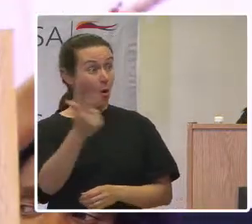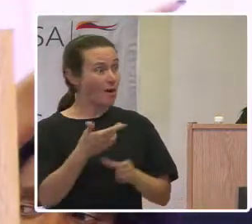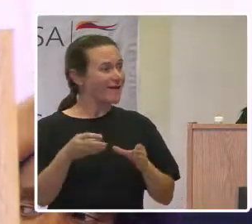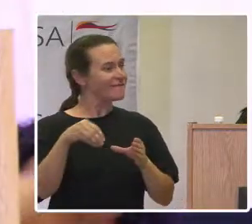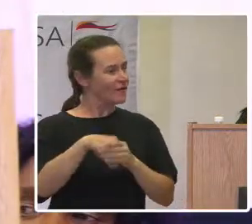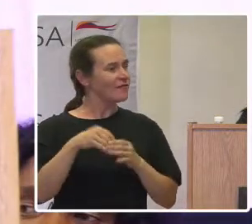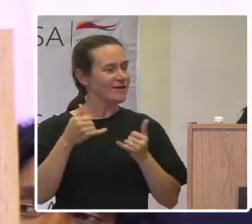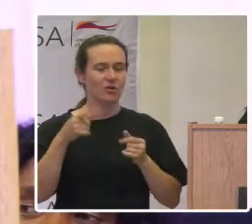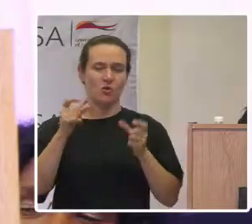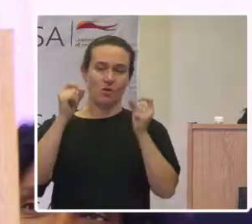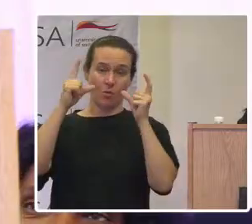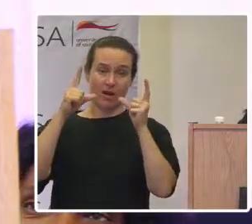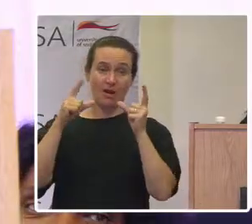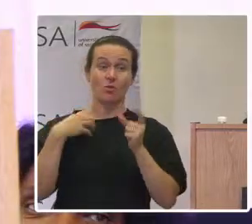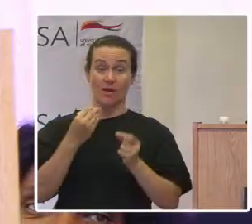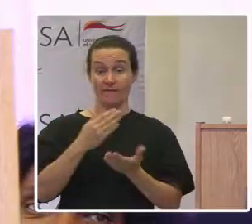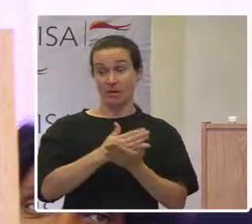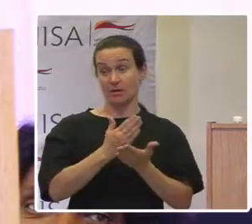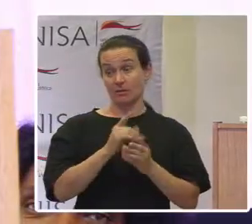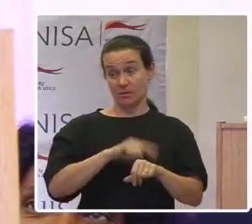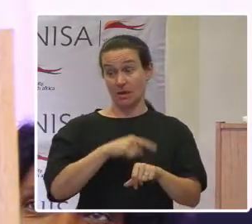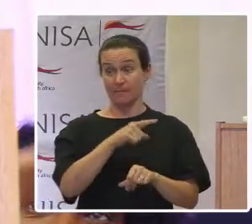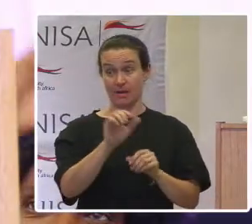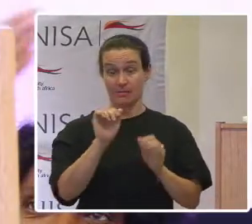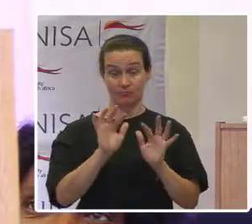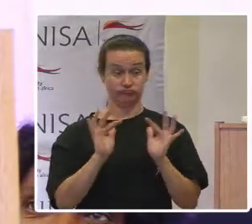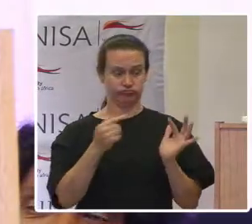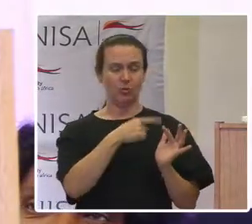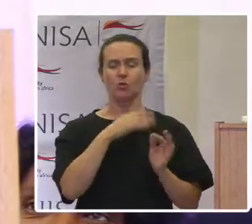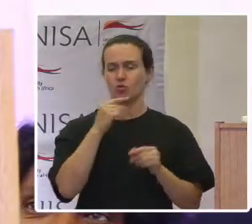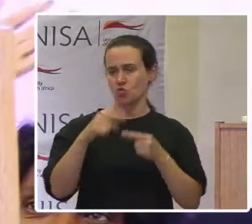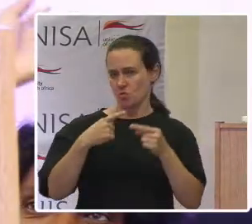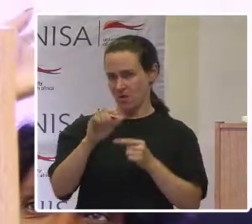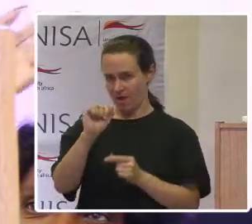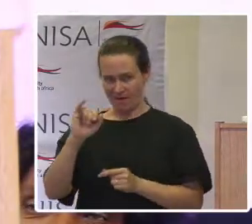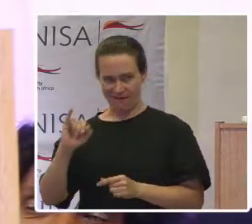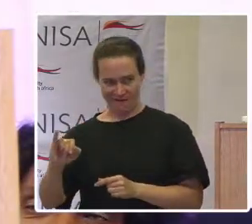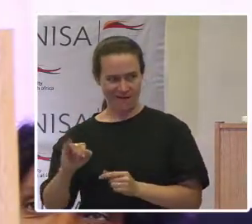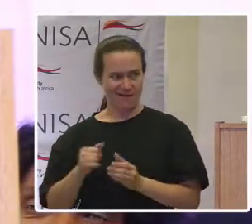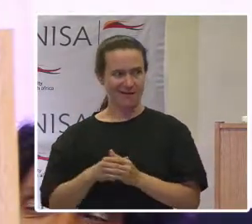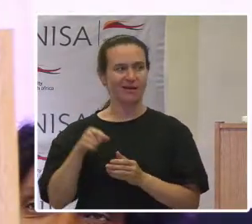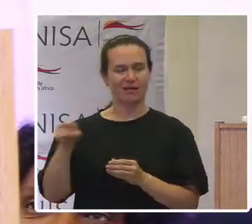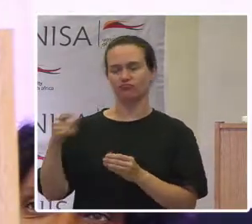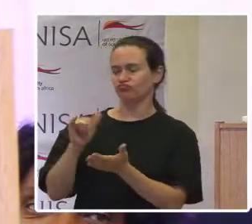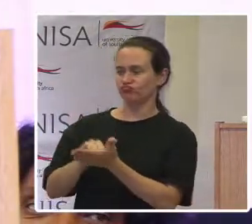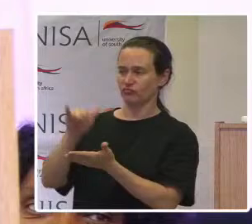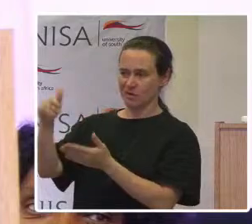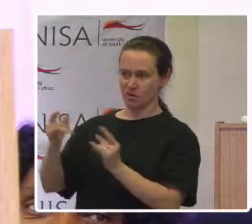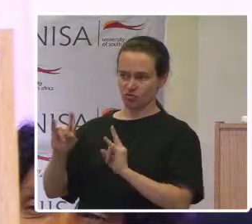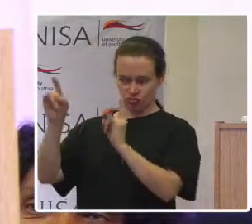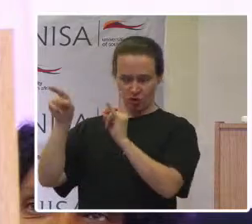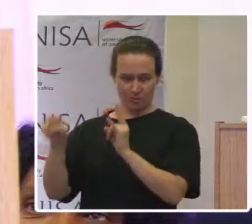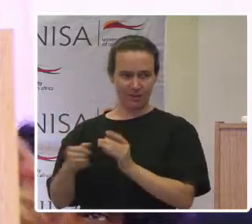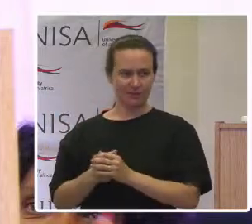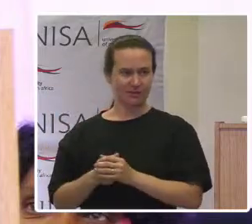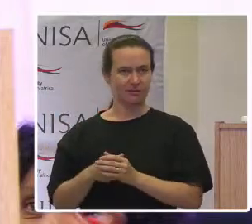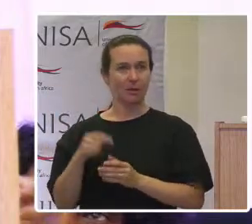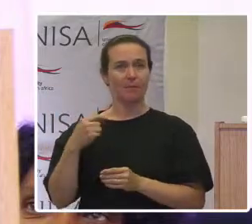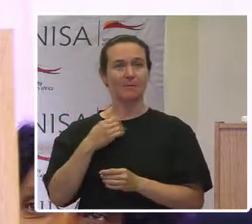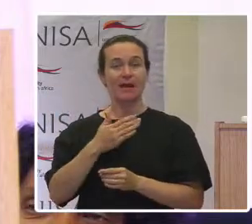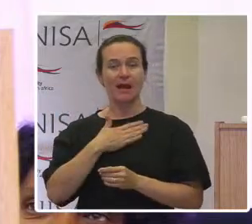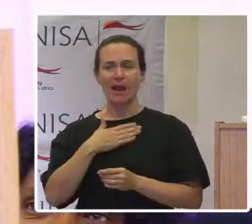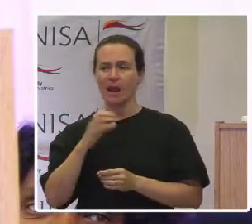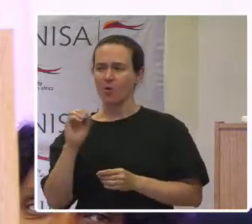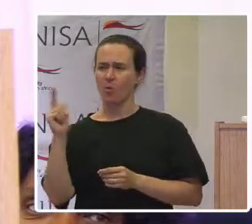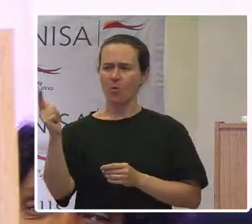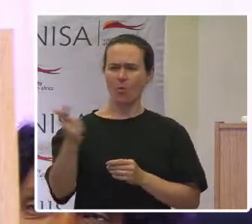a section in the panel discussion where we talk about AI in Aerotropolis, but I like that everyone was